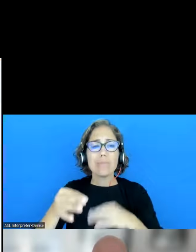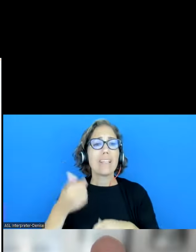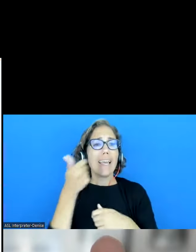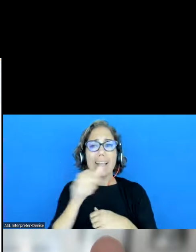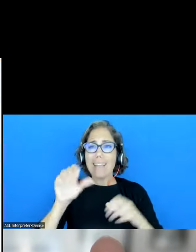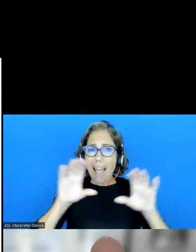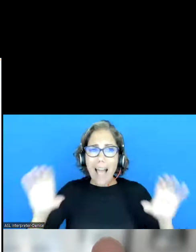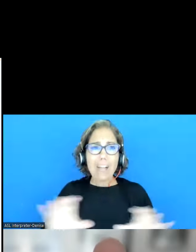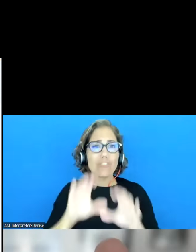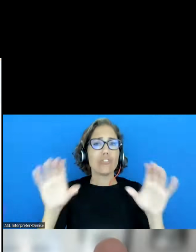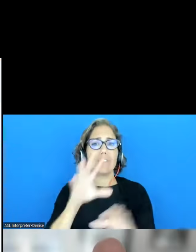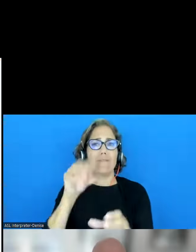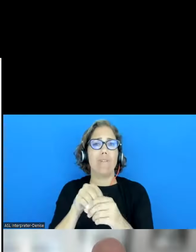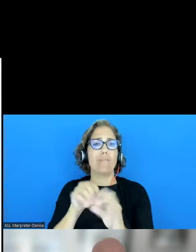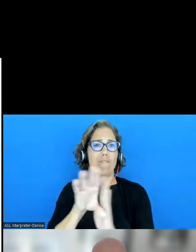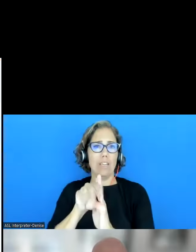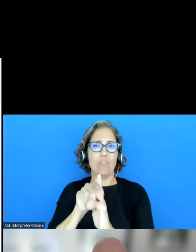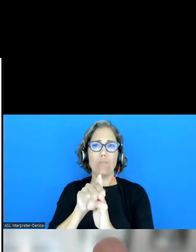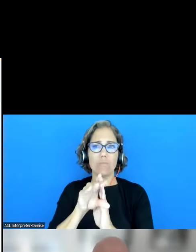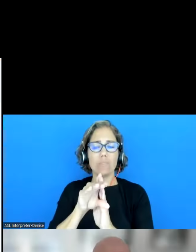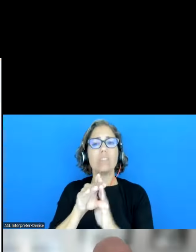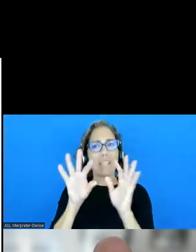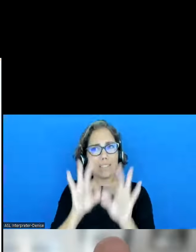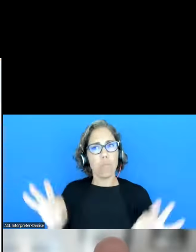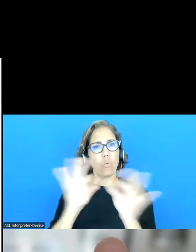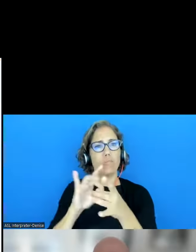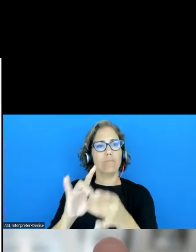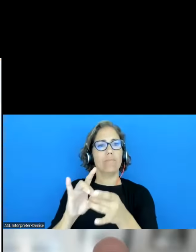actions that are important to the video's message.